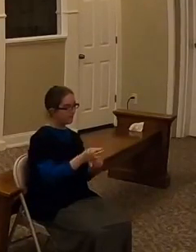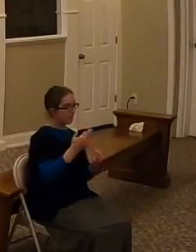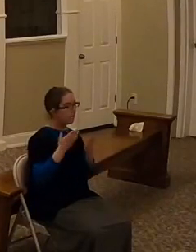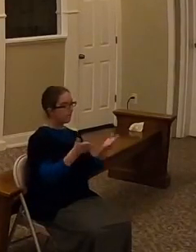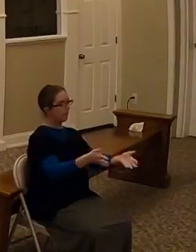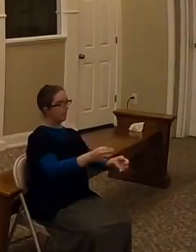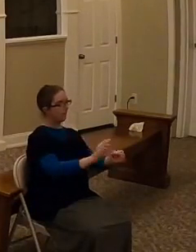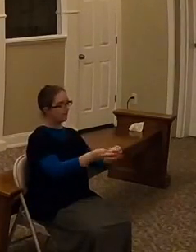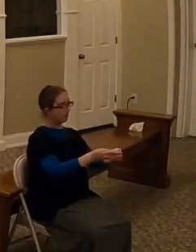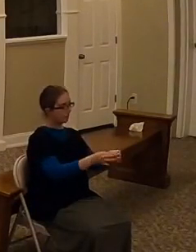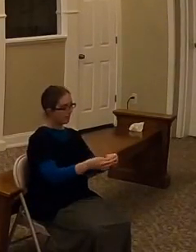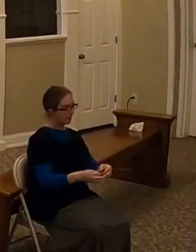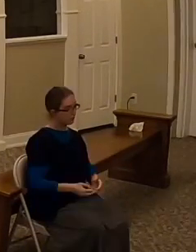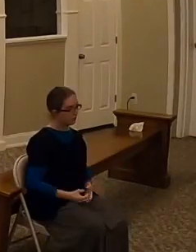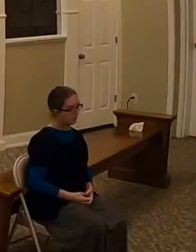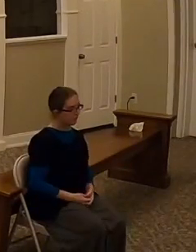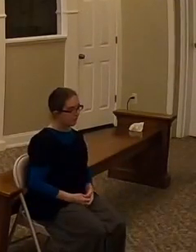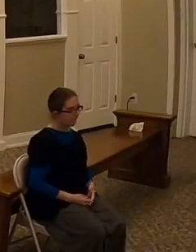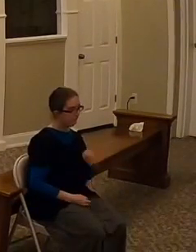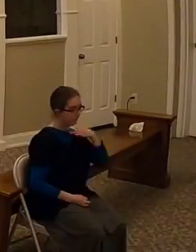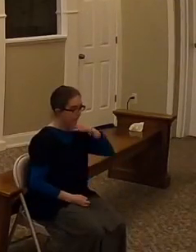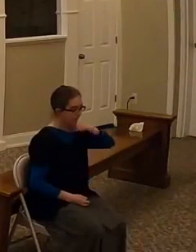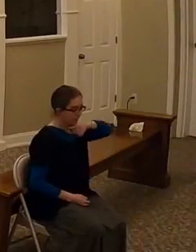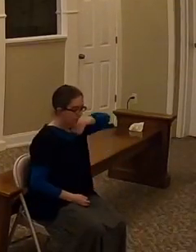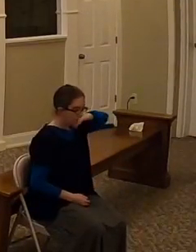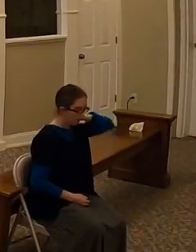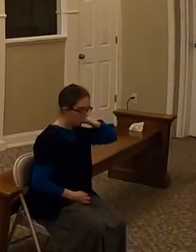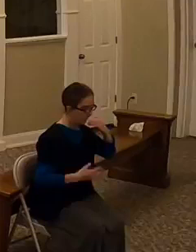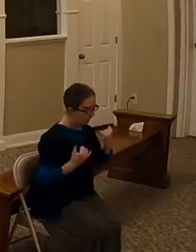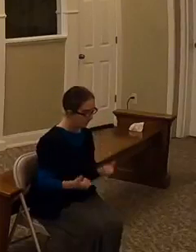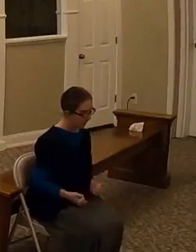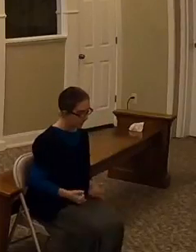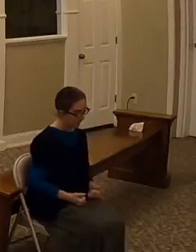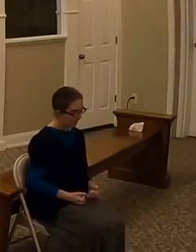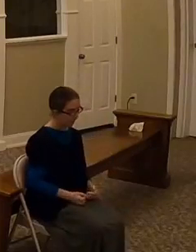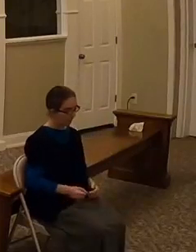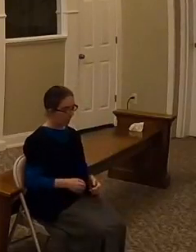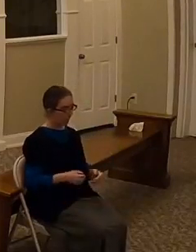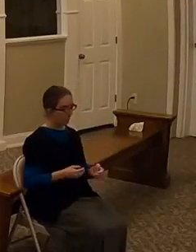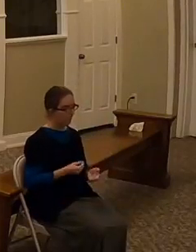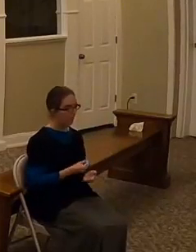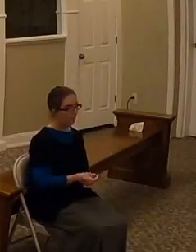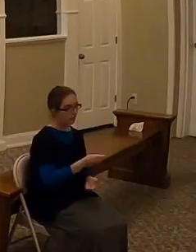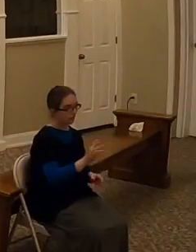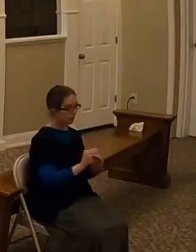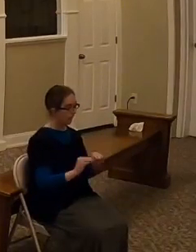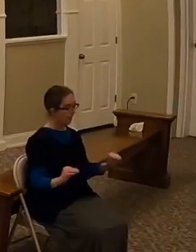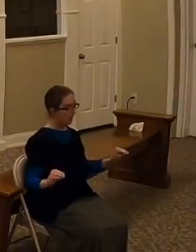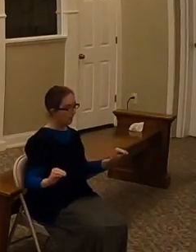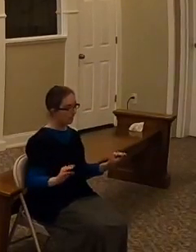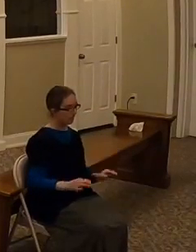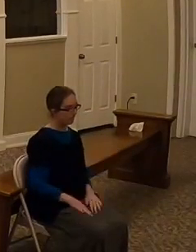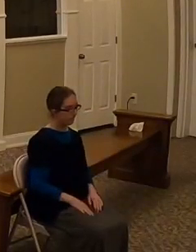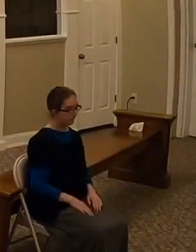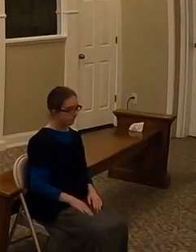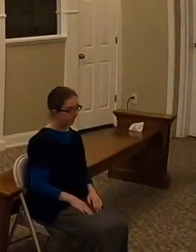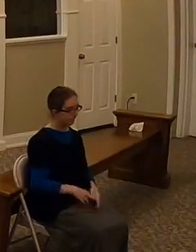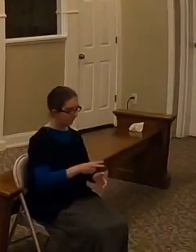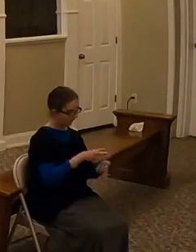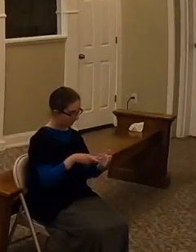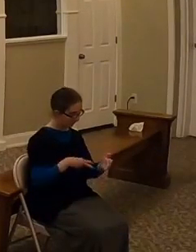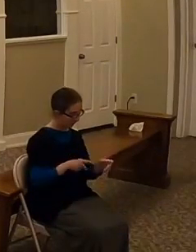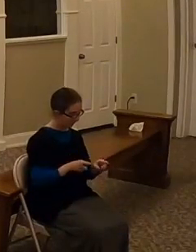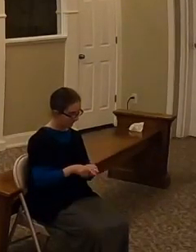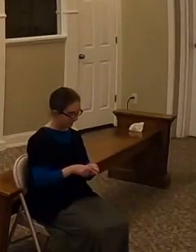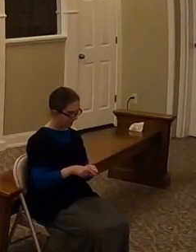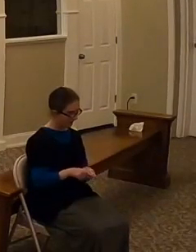them utterance. Yes. Hallelujah. Now, that didn't cost you nothing. All right, so let's look at this